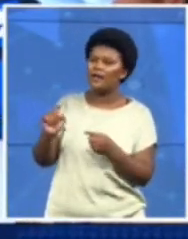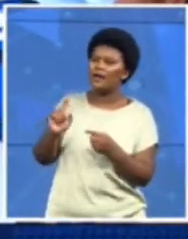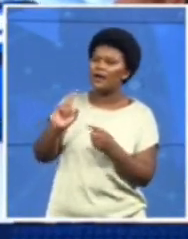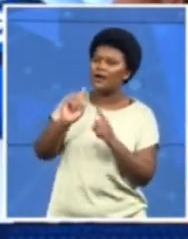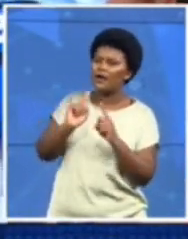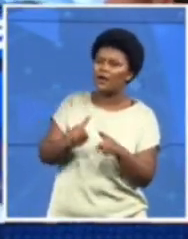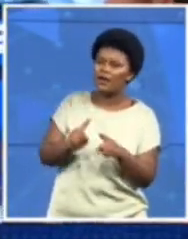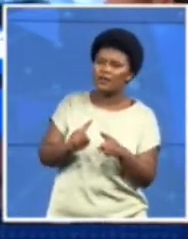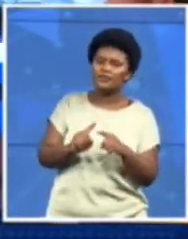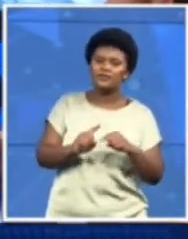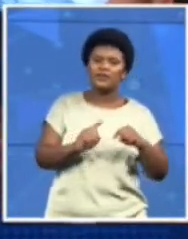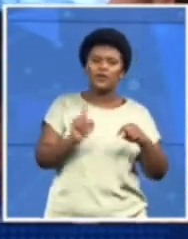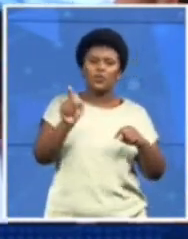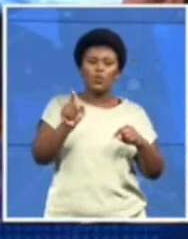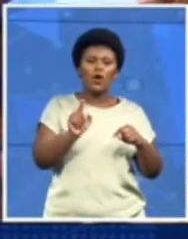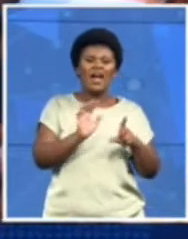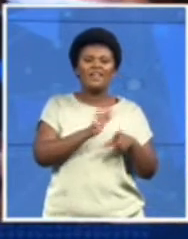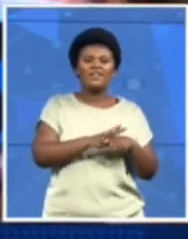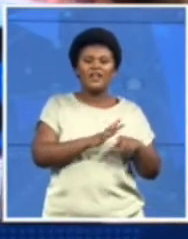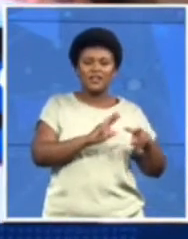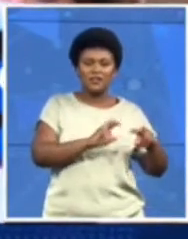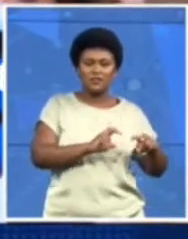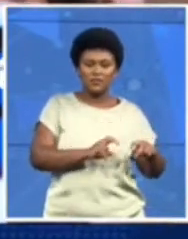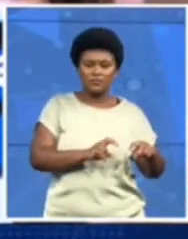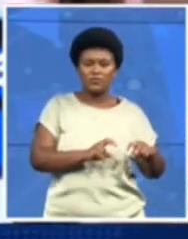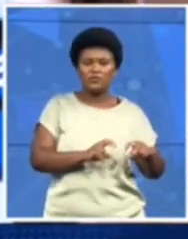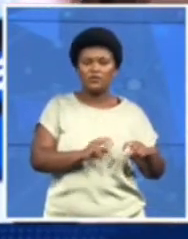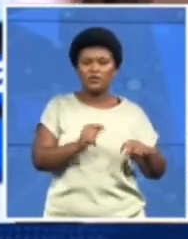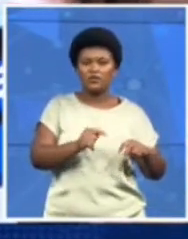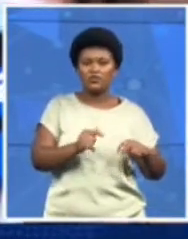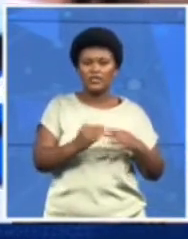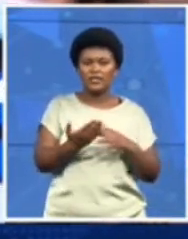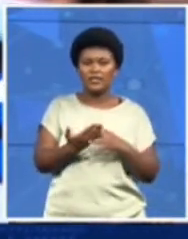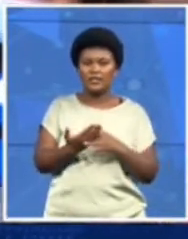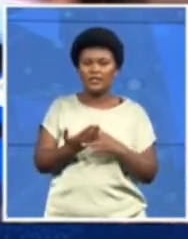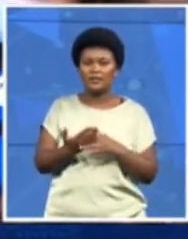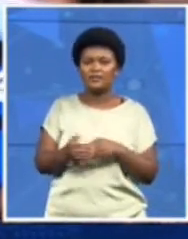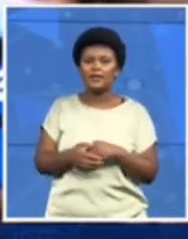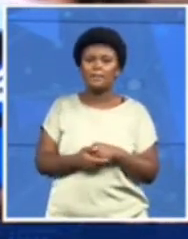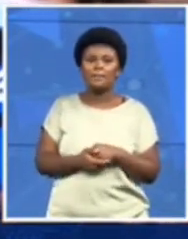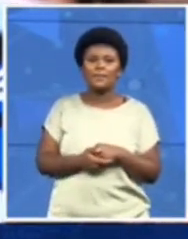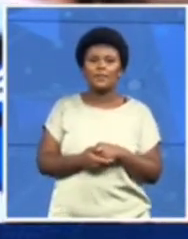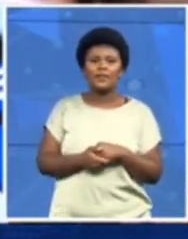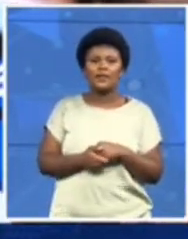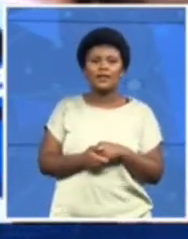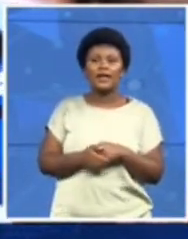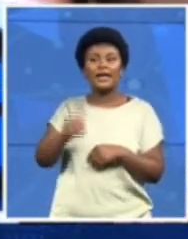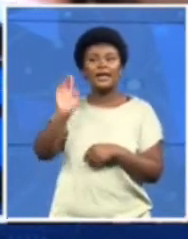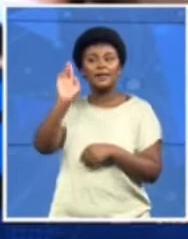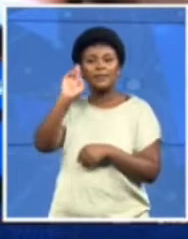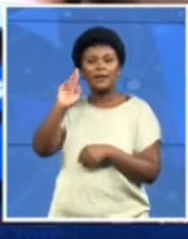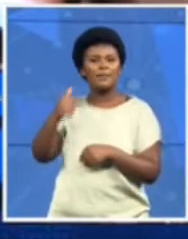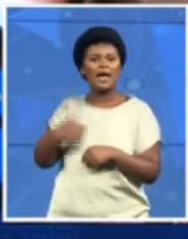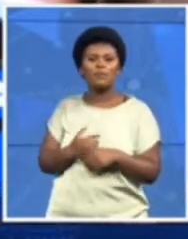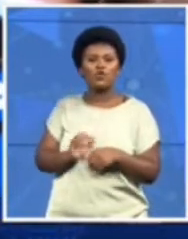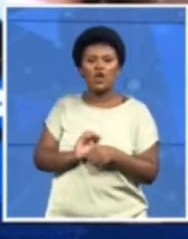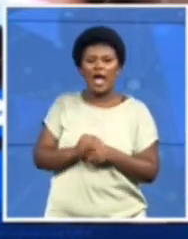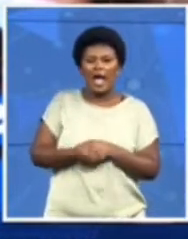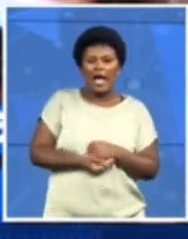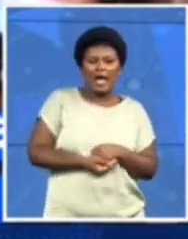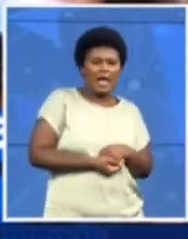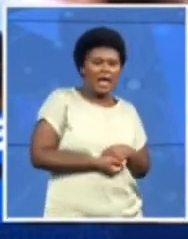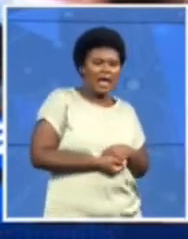case. Remember that chap, there is nothing I'm trying to hide from you. it's him as